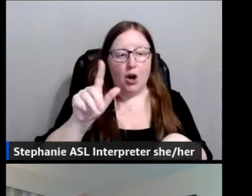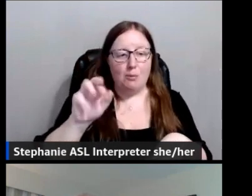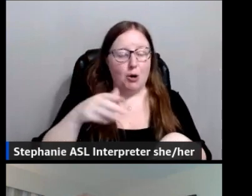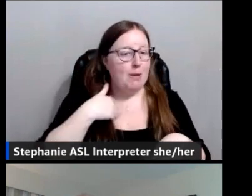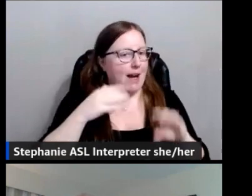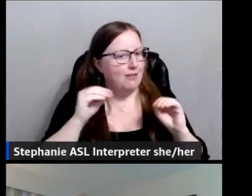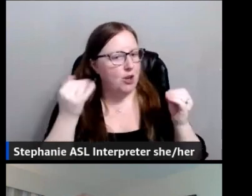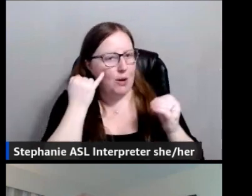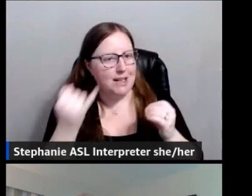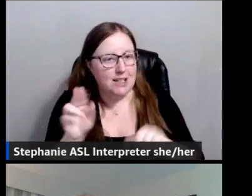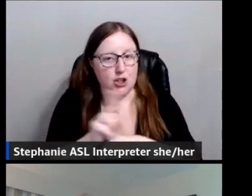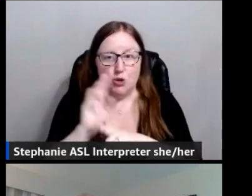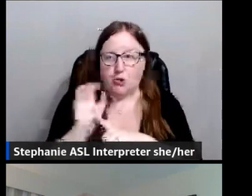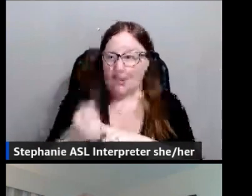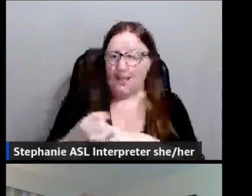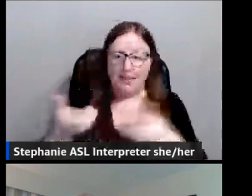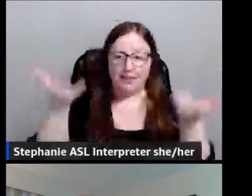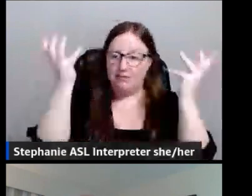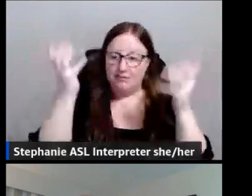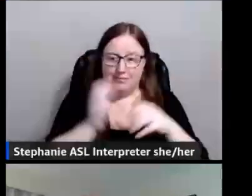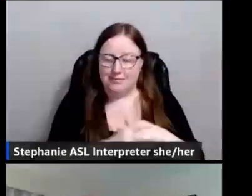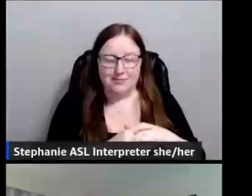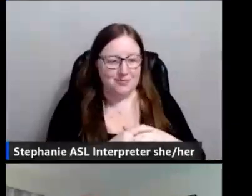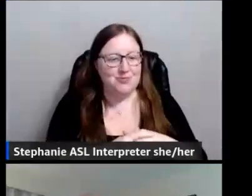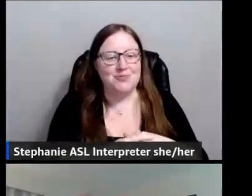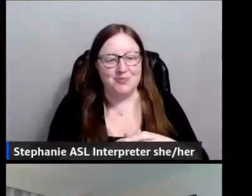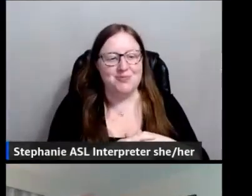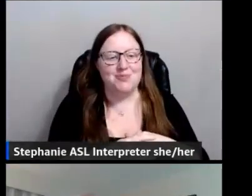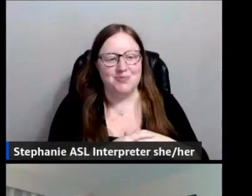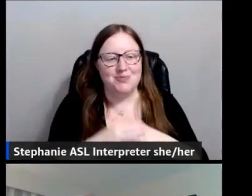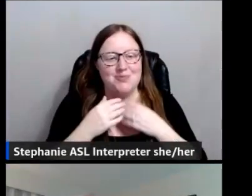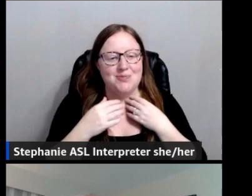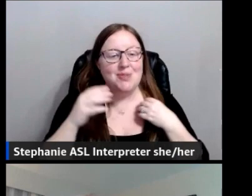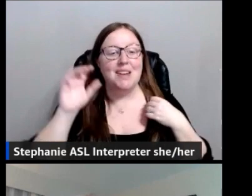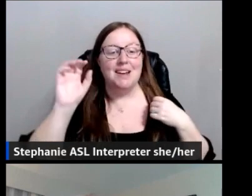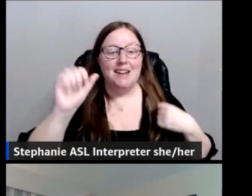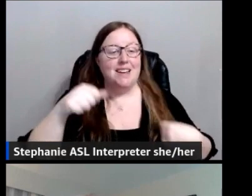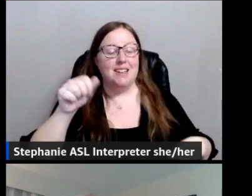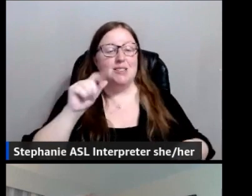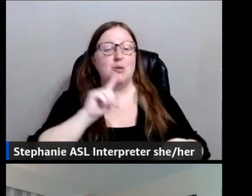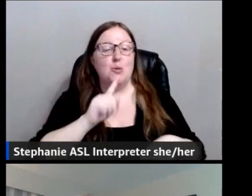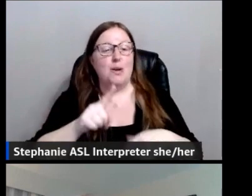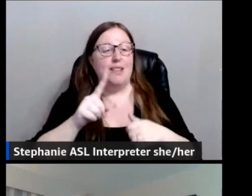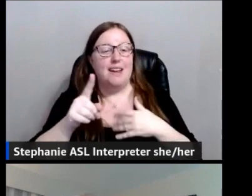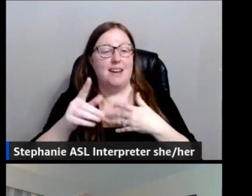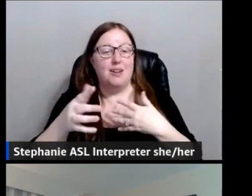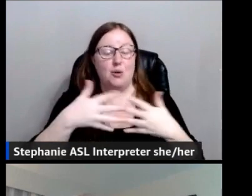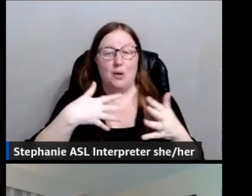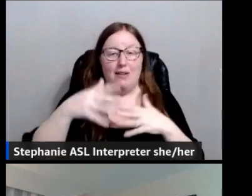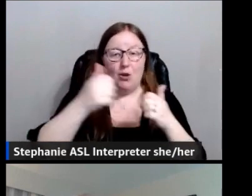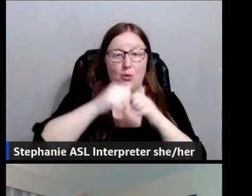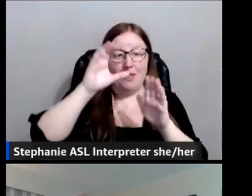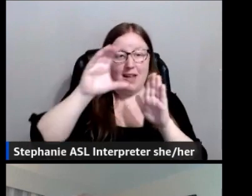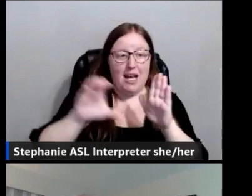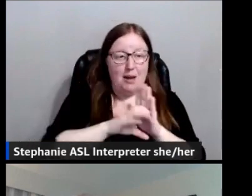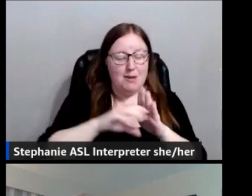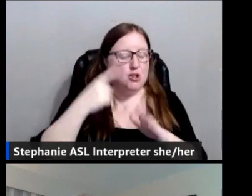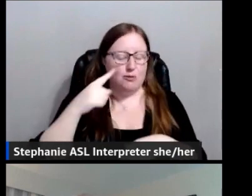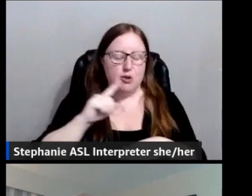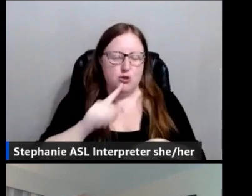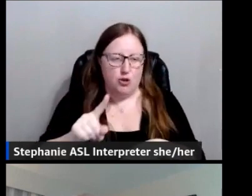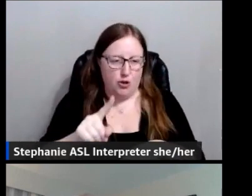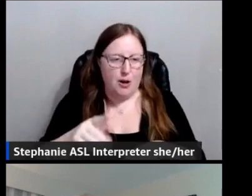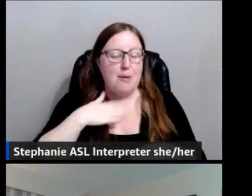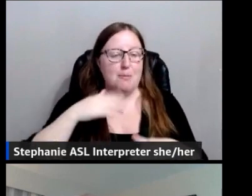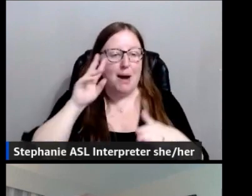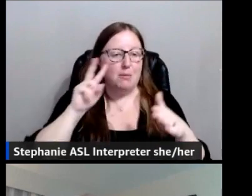Use cases are kind of endless. Yes, on the image side, use case, anything that is image will be for sure. My prediction